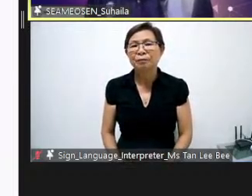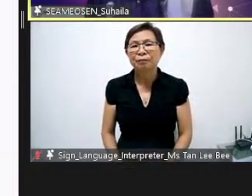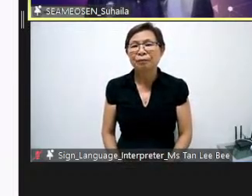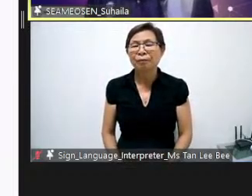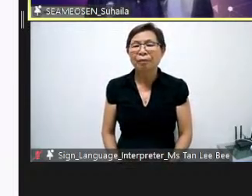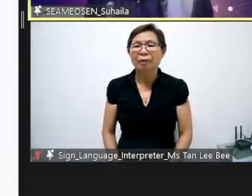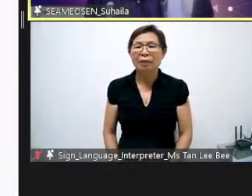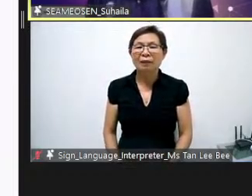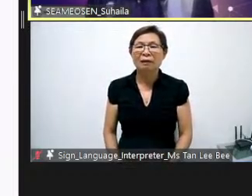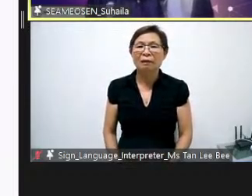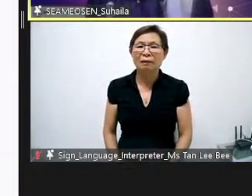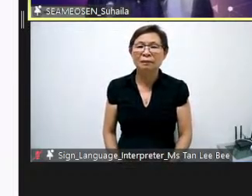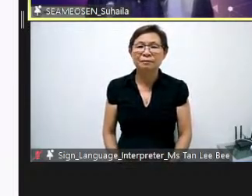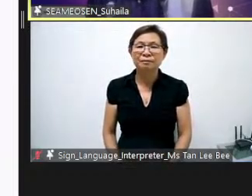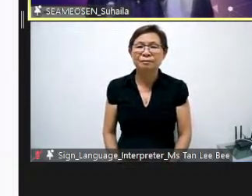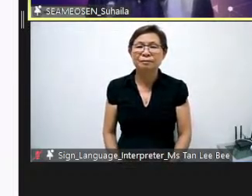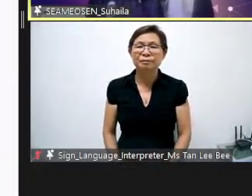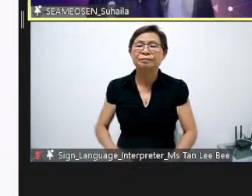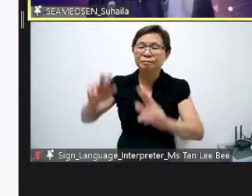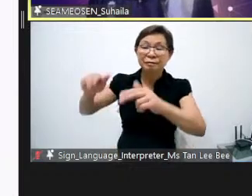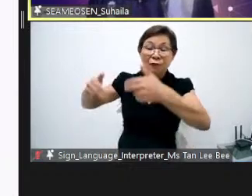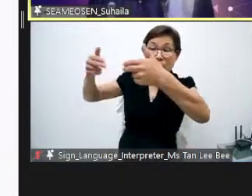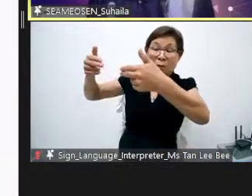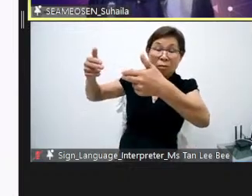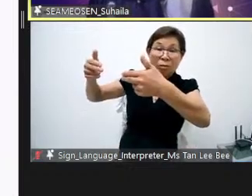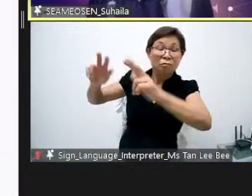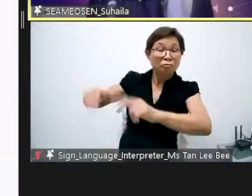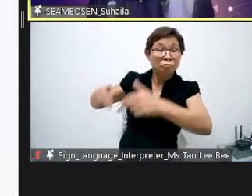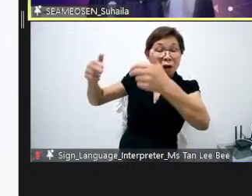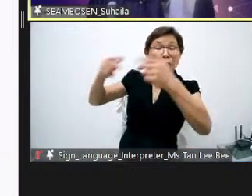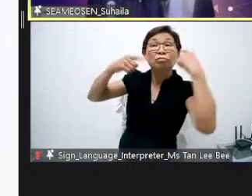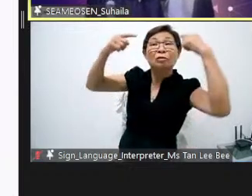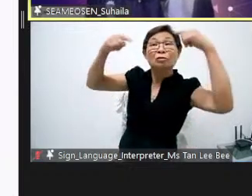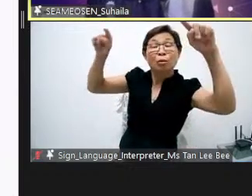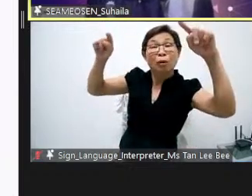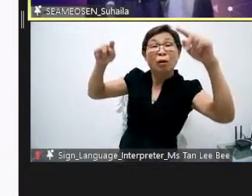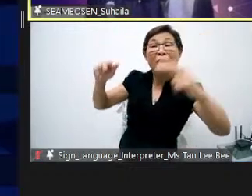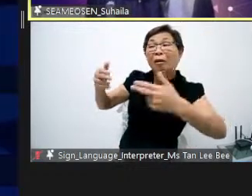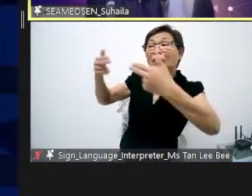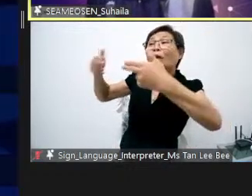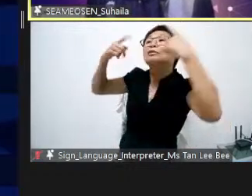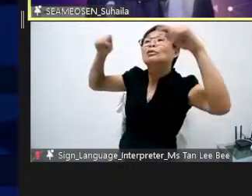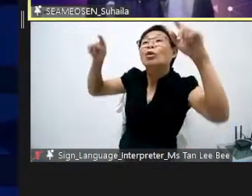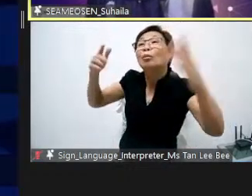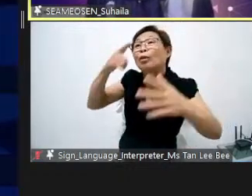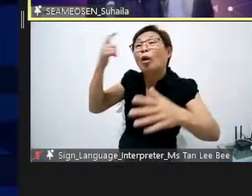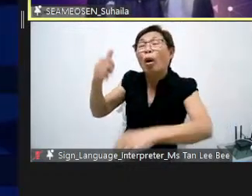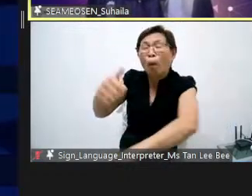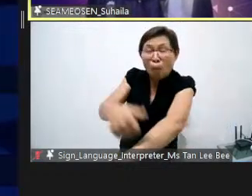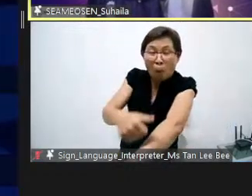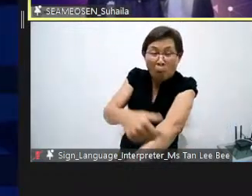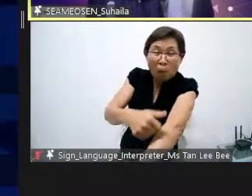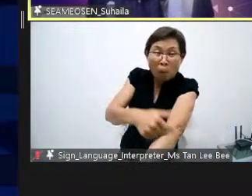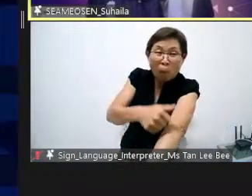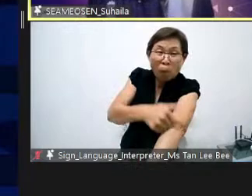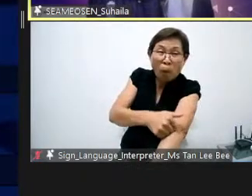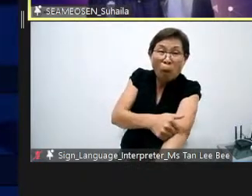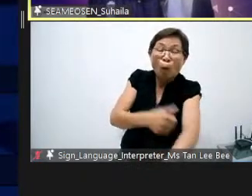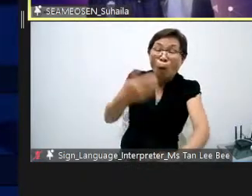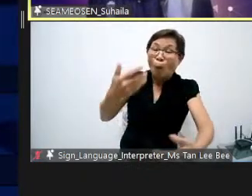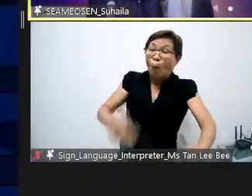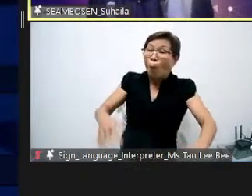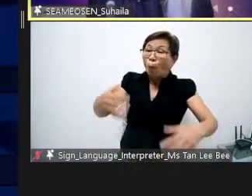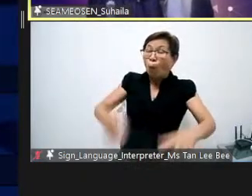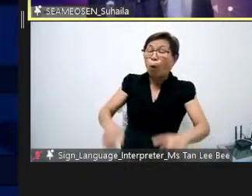This webinar would not have been successful if it had not been for the effort from such great team of